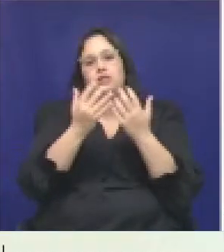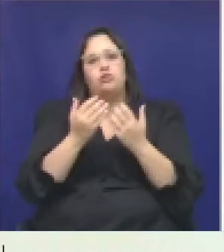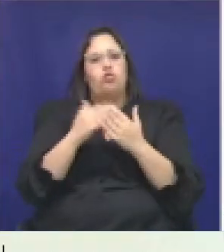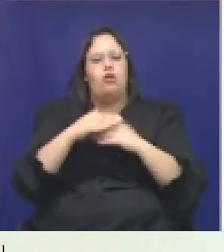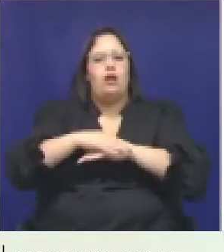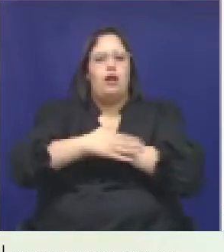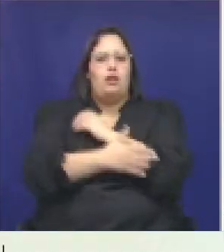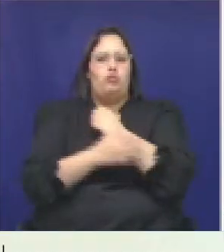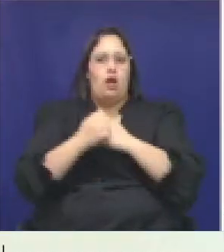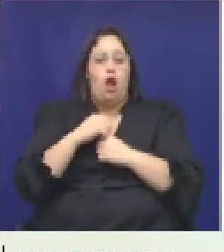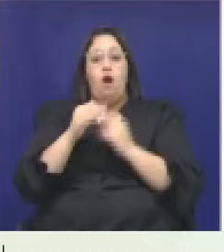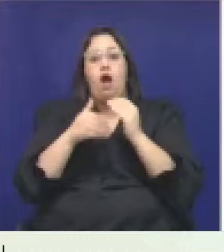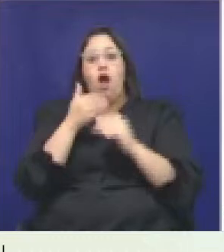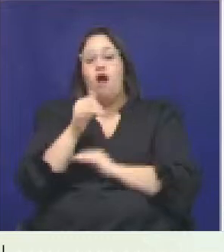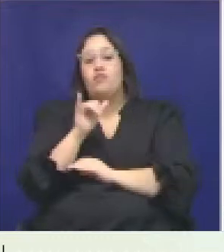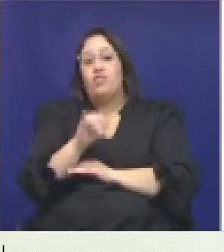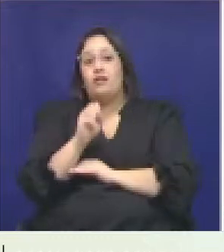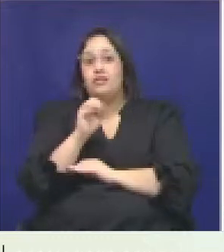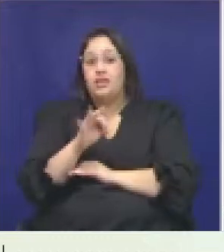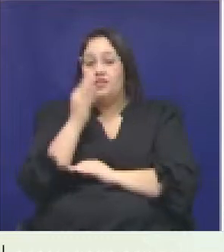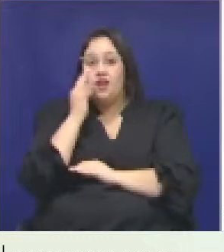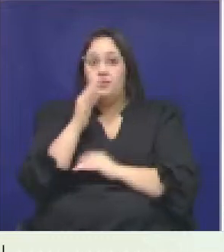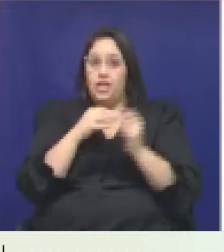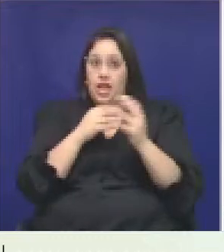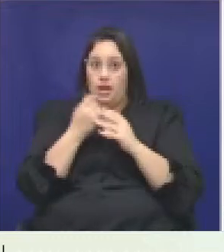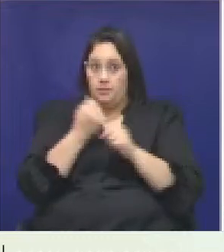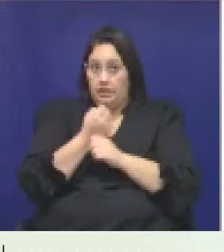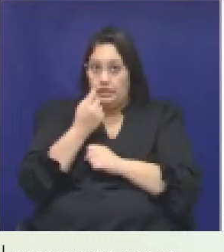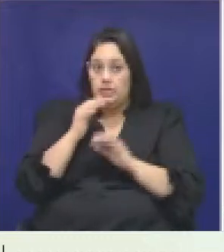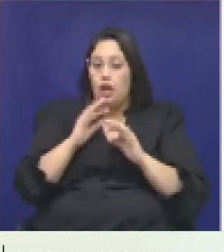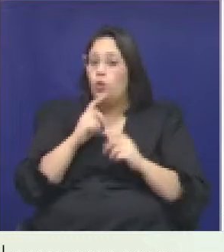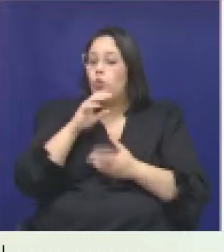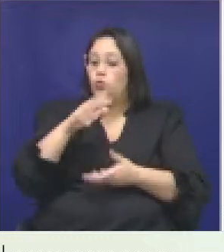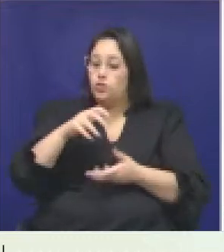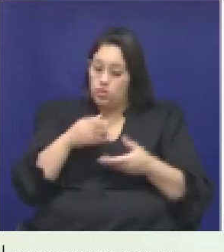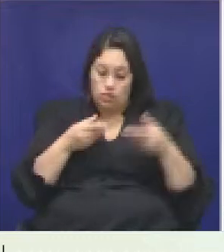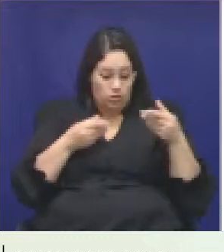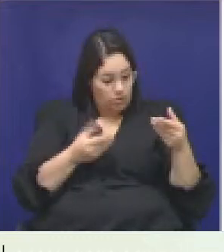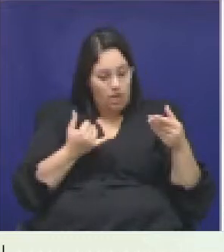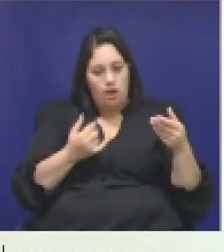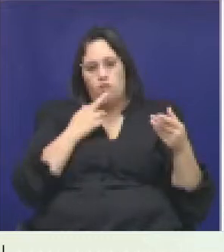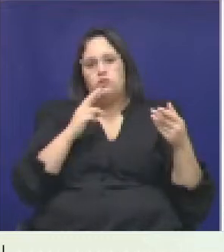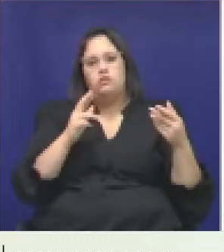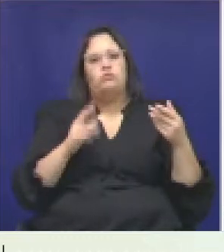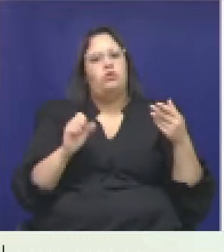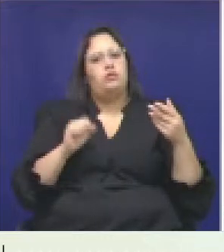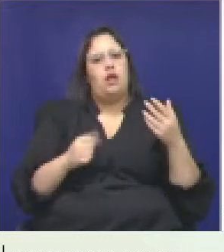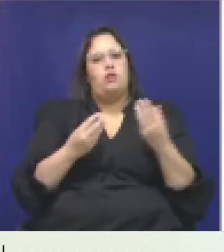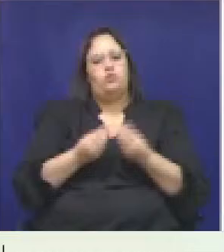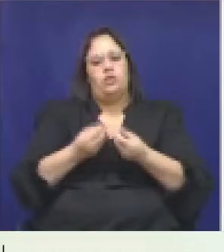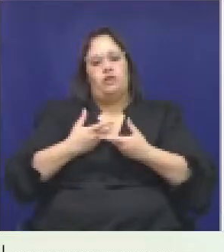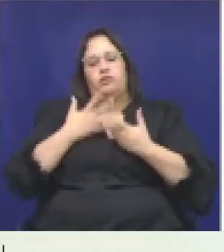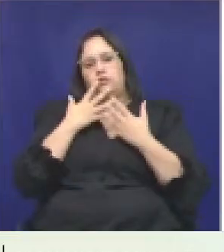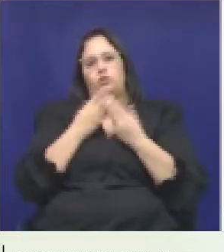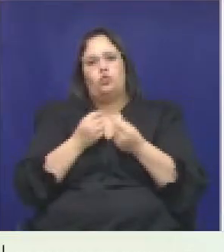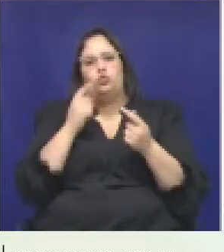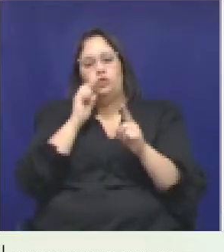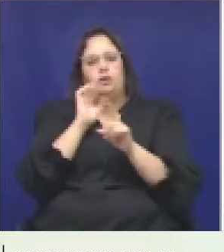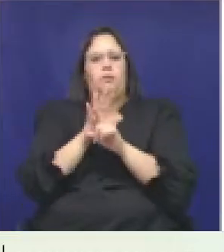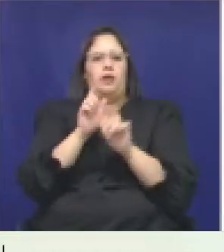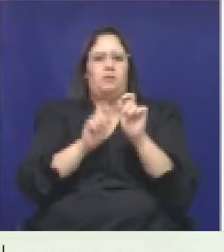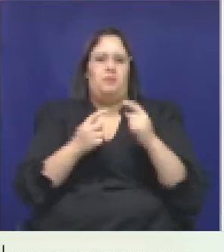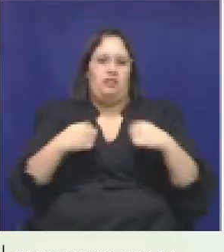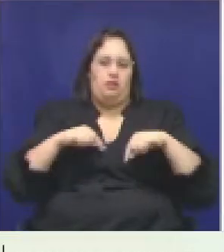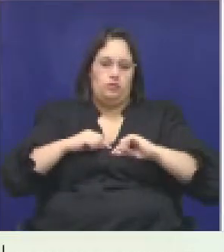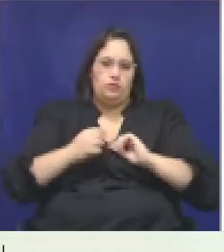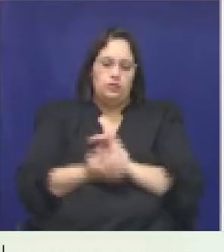After that, the government, if it has any sense of how to use this information, should then respond with solutions that will impact our